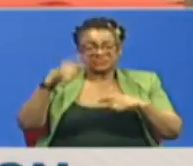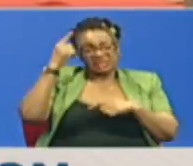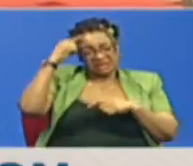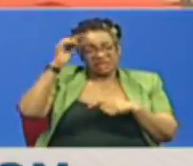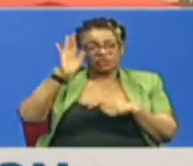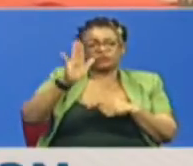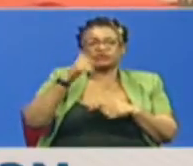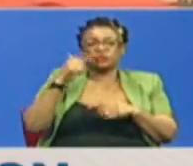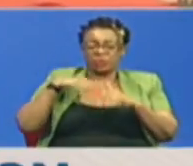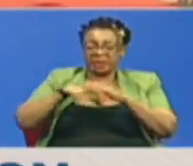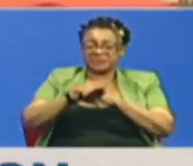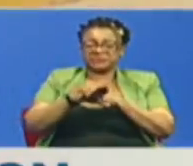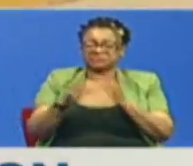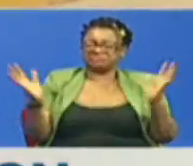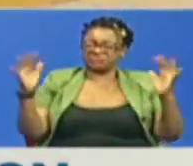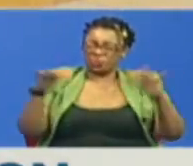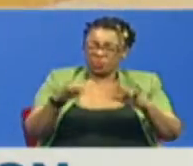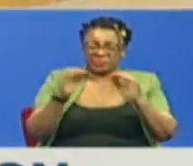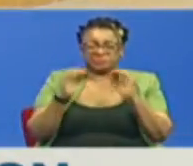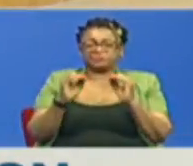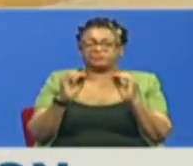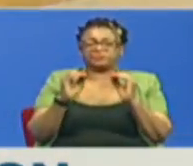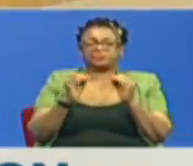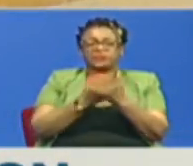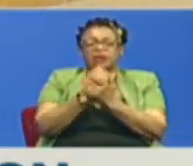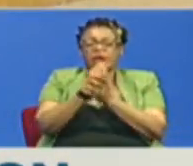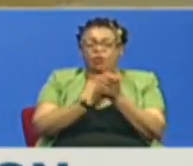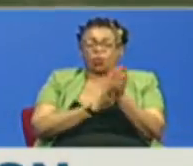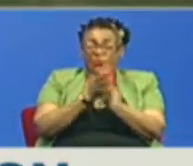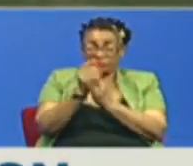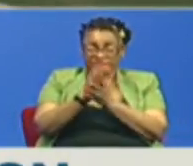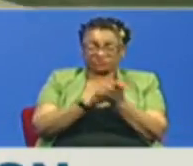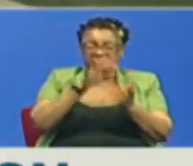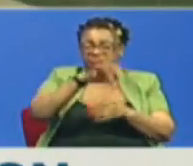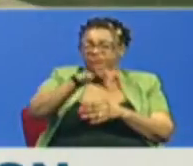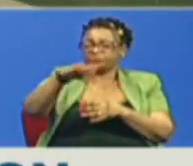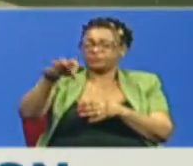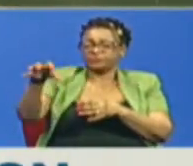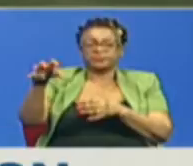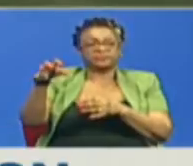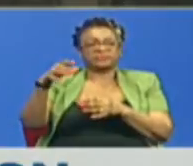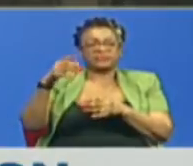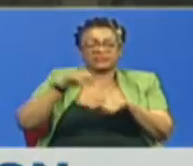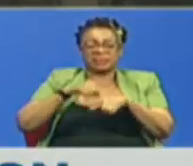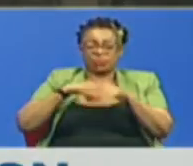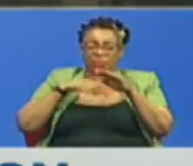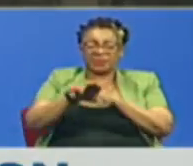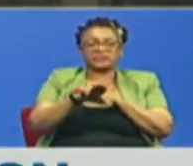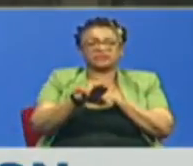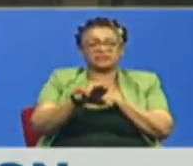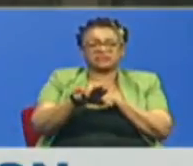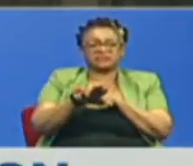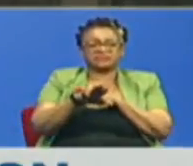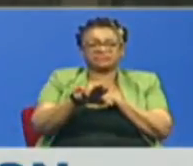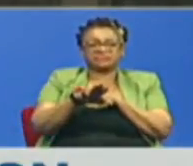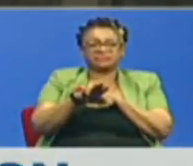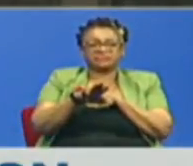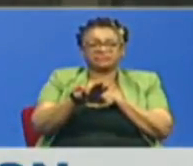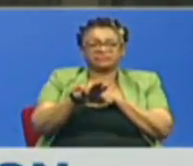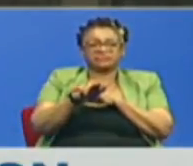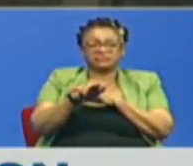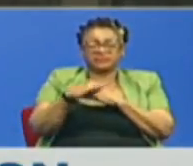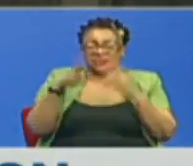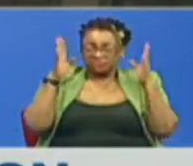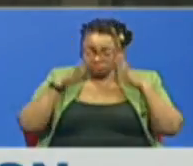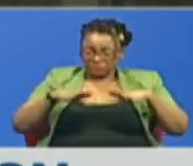not to crowd. Hand-washing stations have also been set up at the entrance. As a Muslim, prayer is very important in our